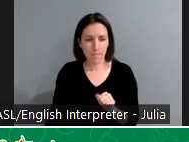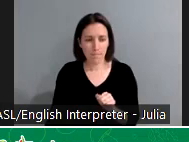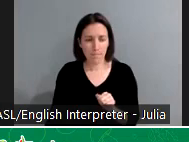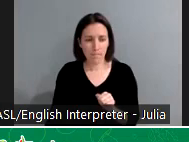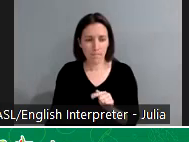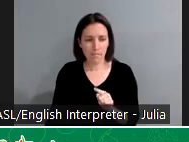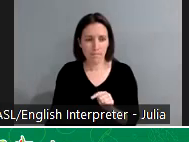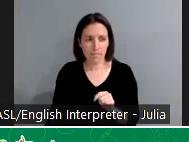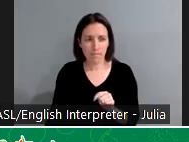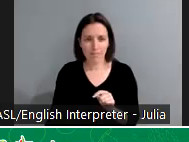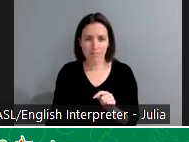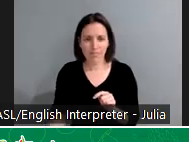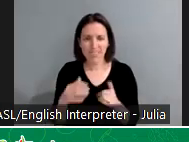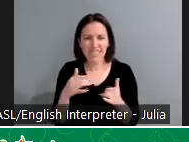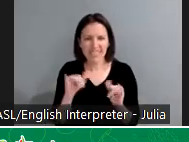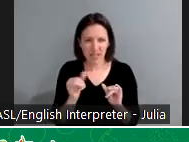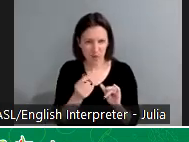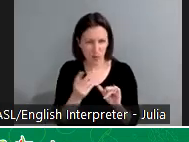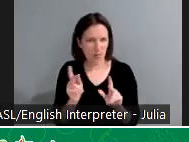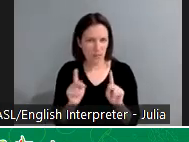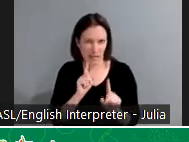Still seeing a few people answering.